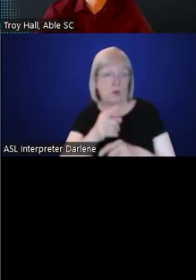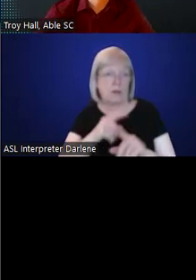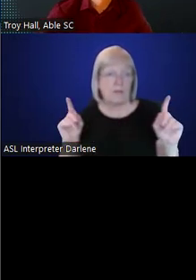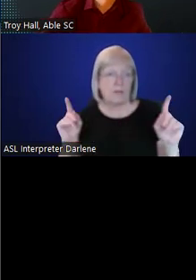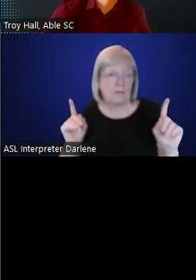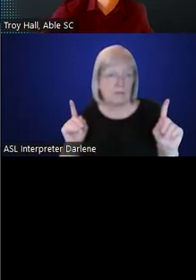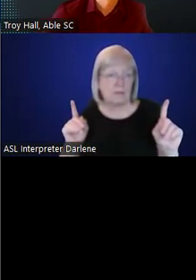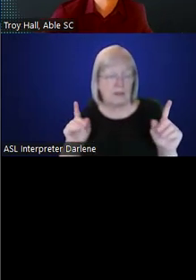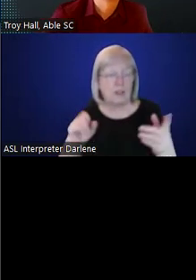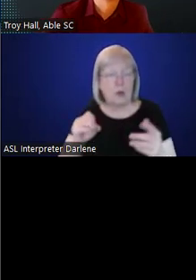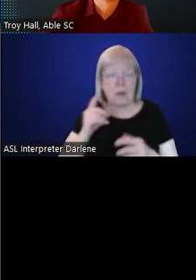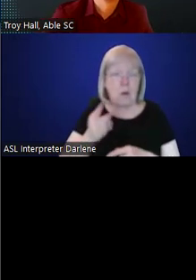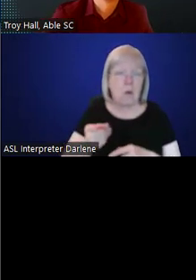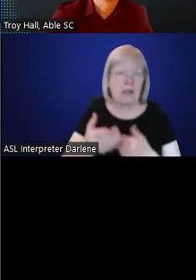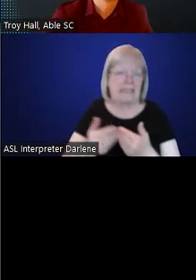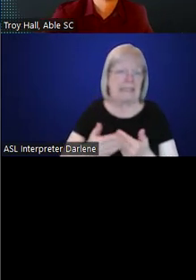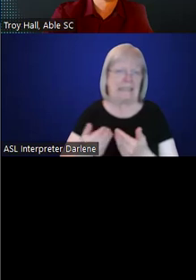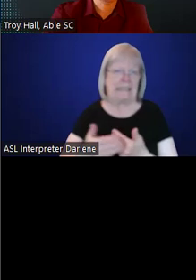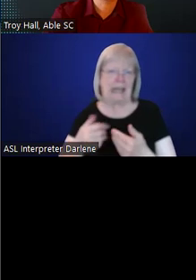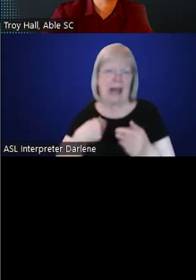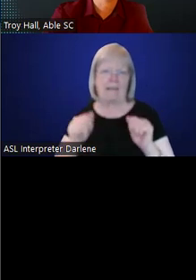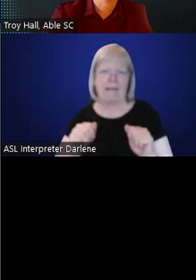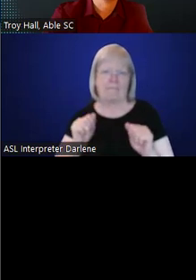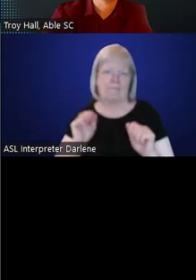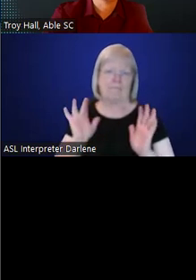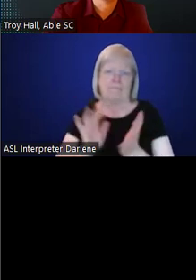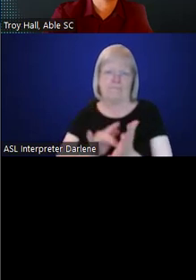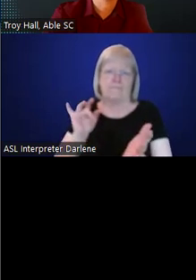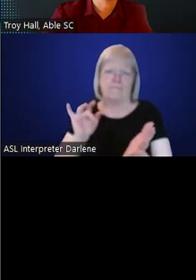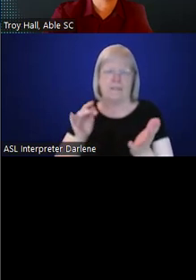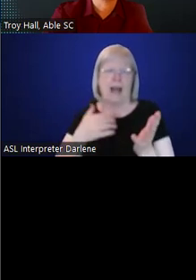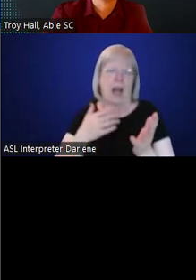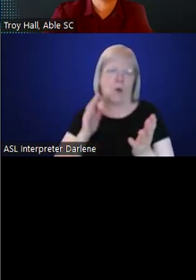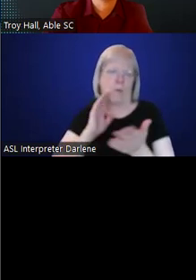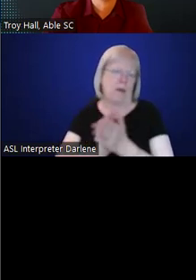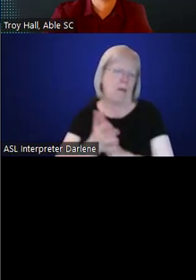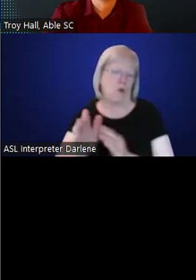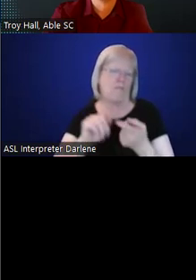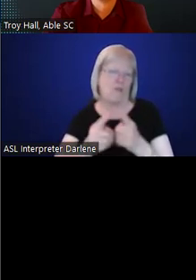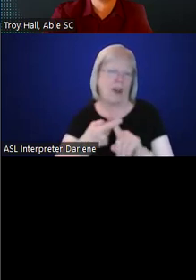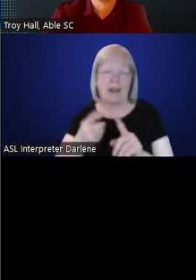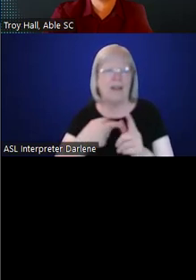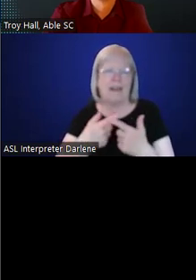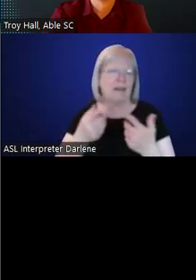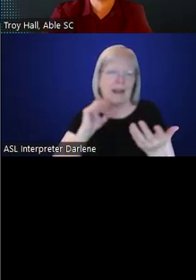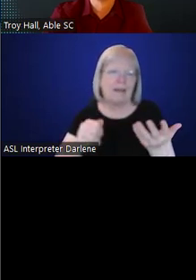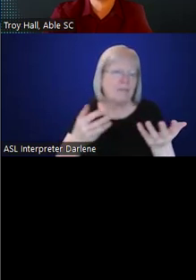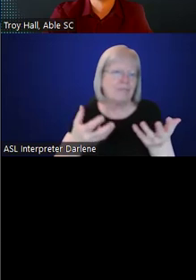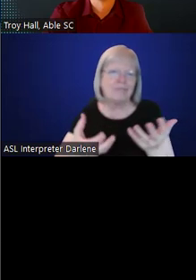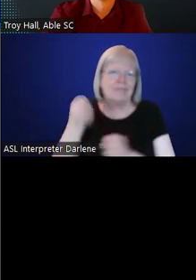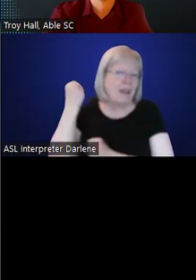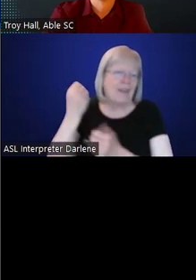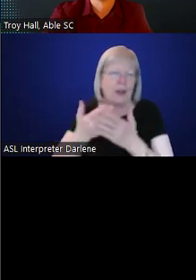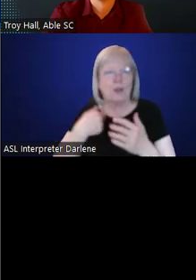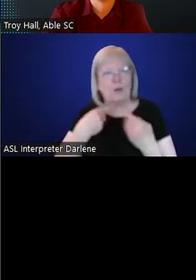they think that, oh, you look easy, let me befriend you and then take everything you have, kind of thing. So we kind of give them a warning